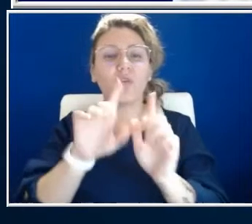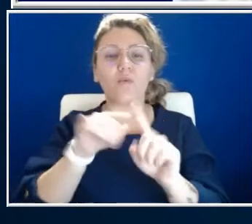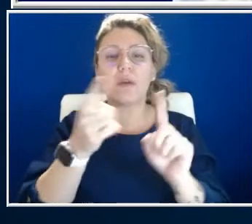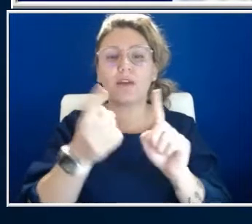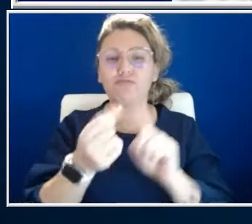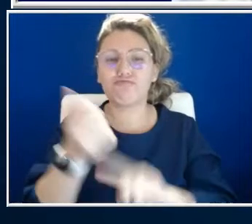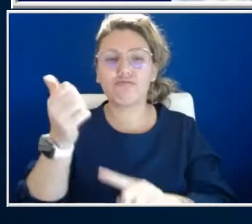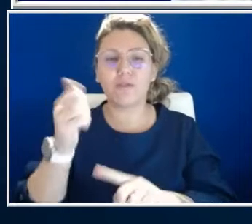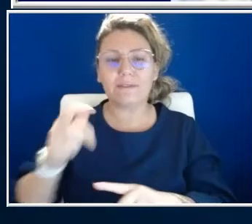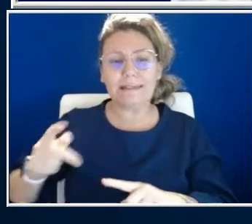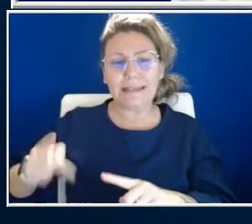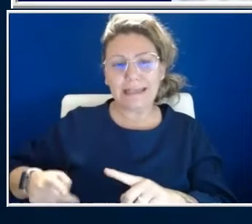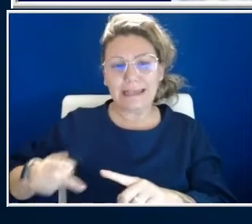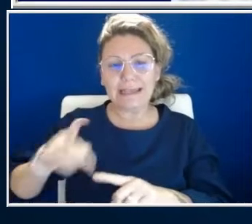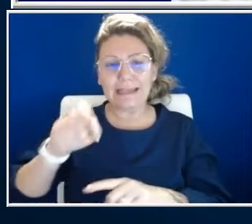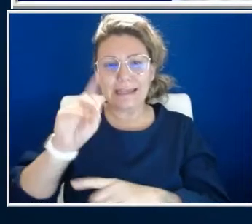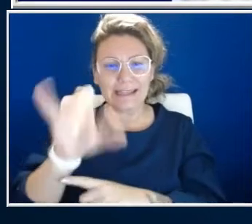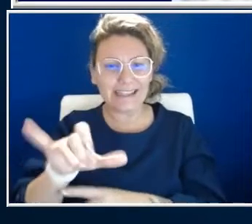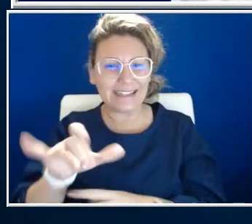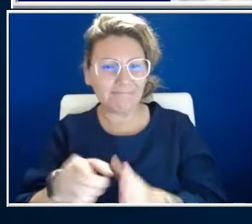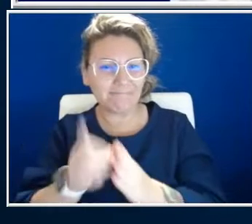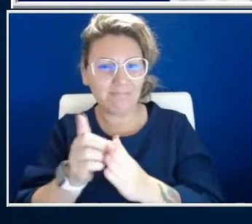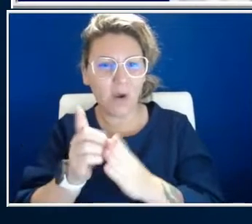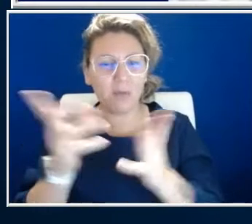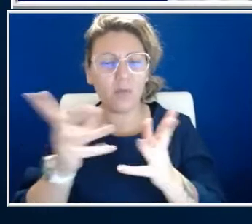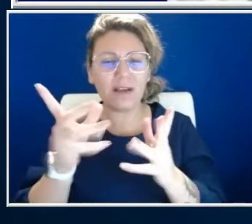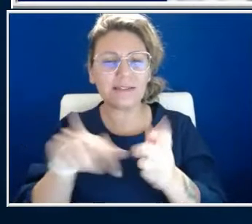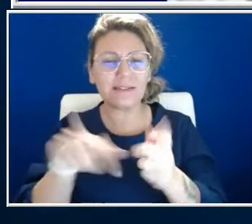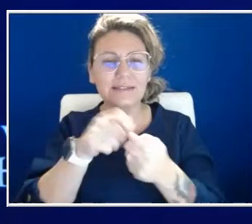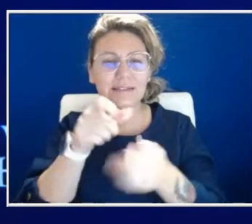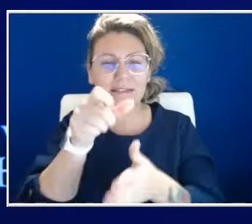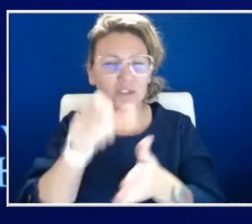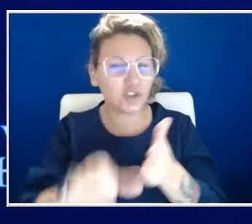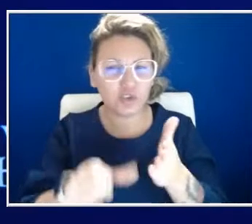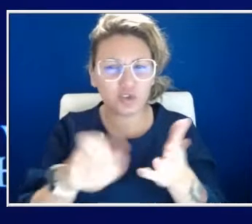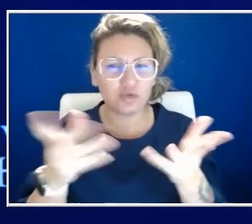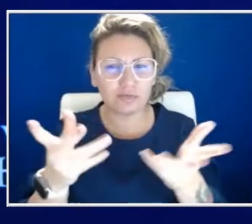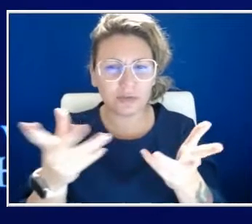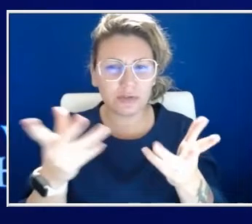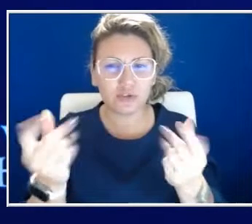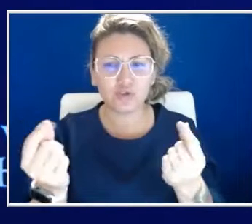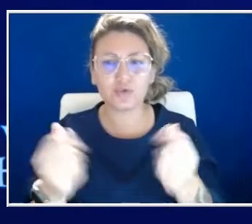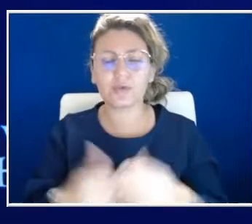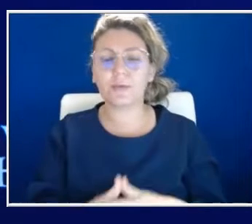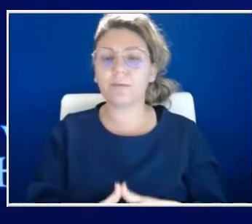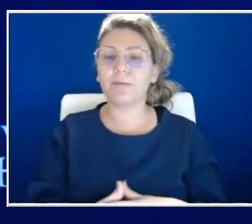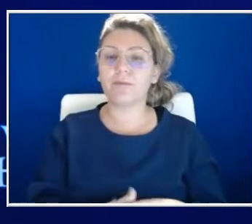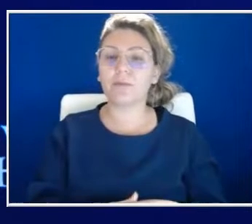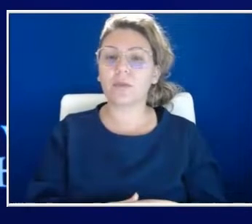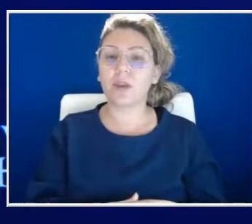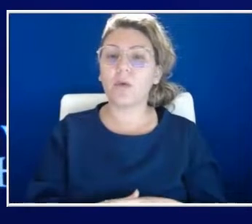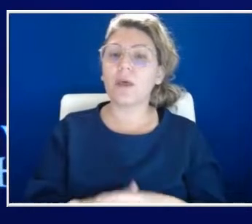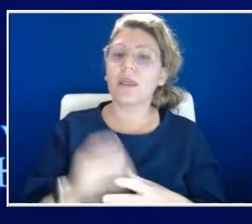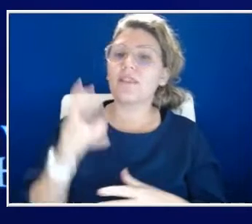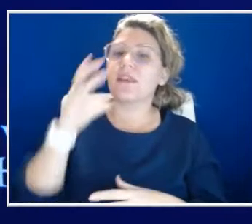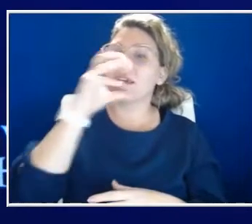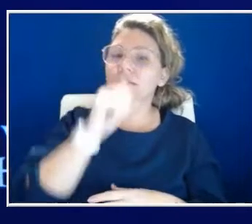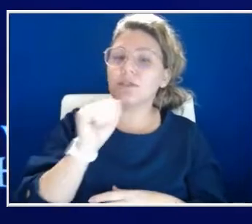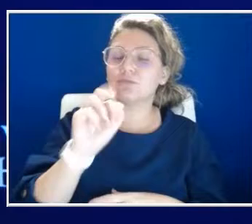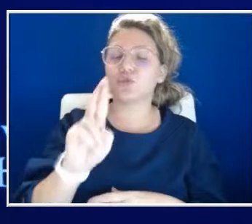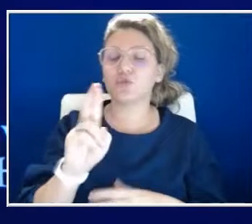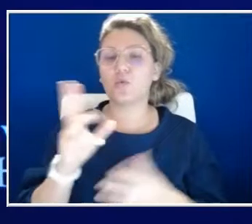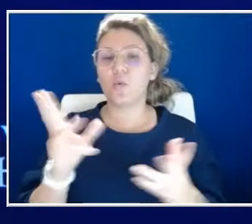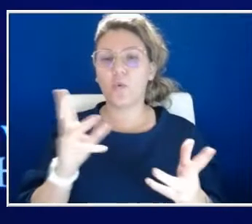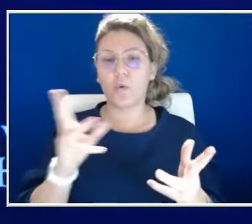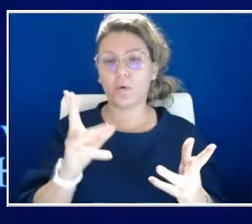that here in just a moment. But exactly what procedure did you perform? Yeah, so the assumption, or we were relatively